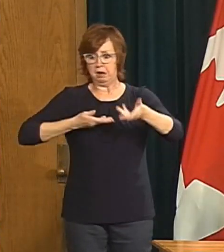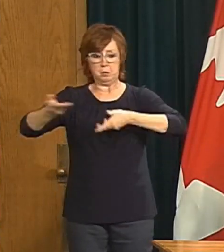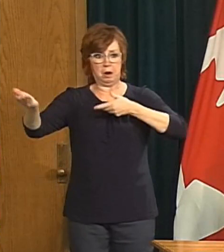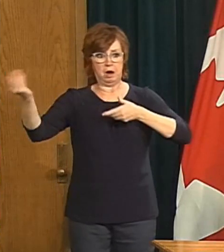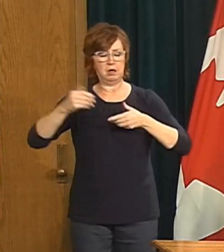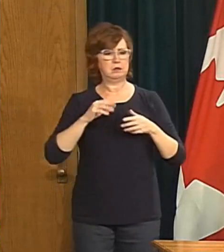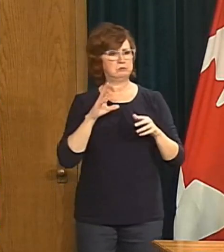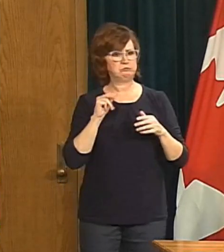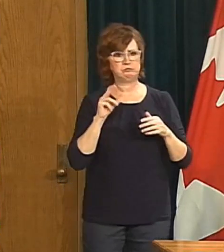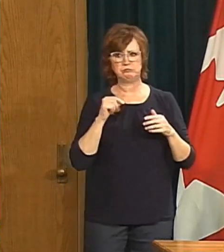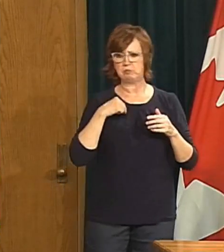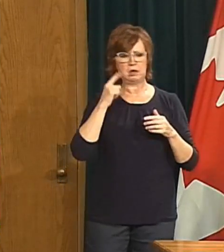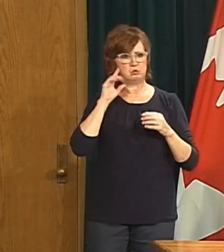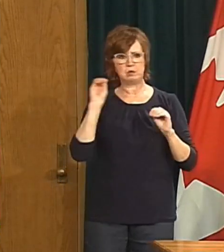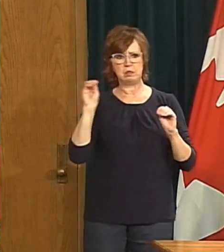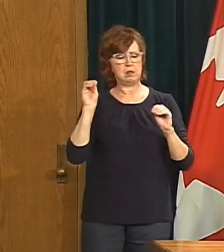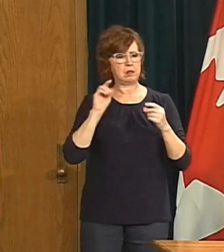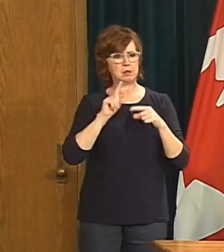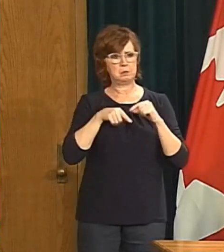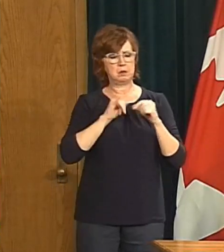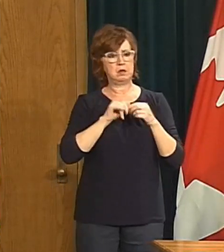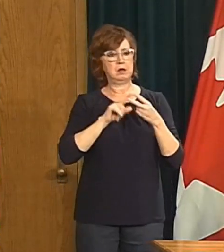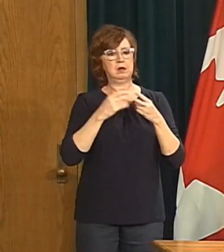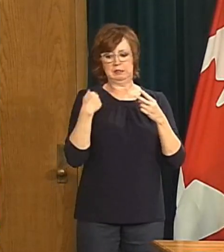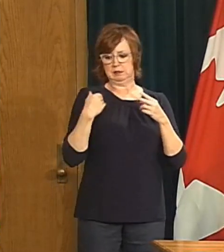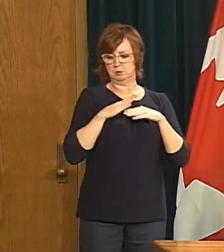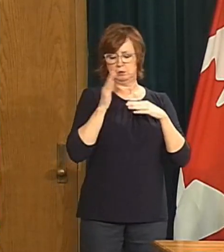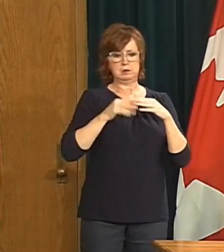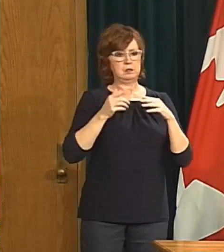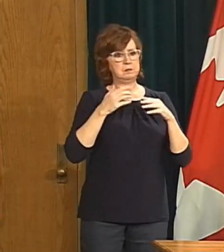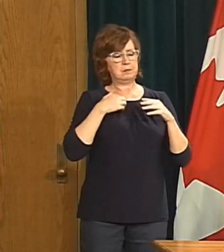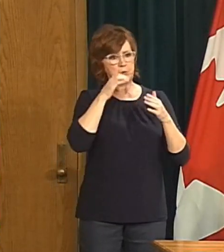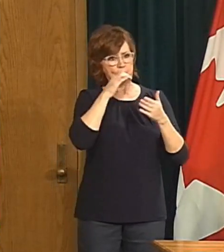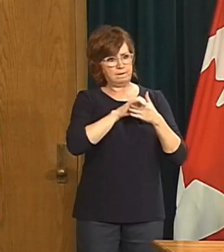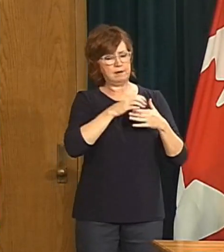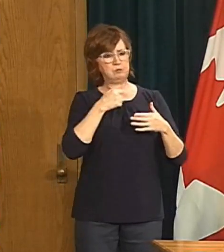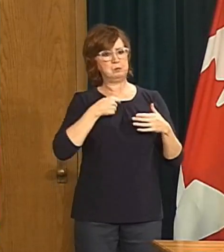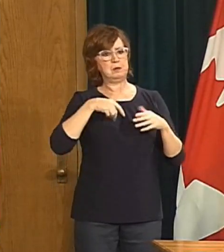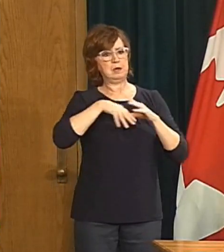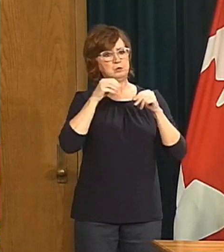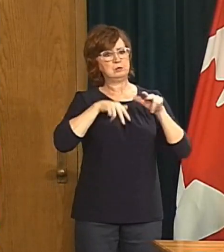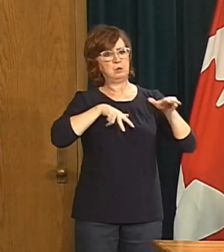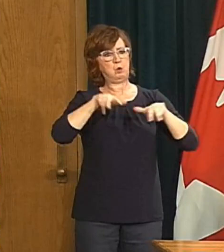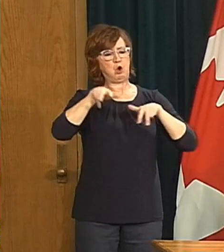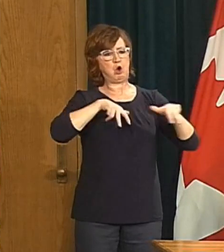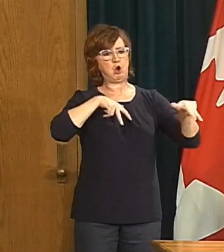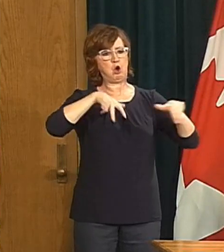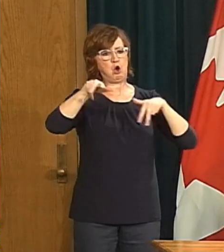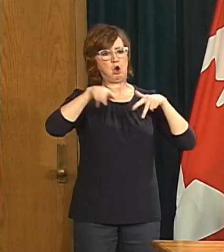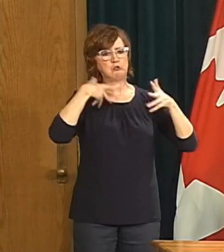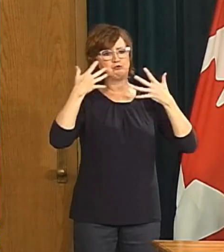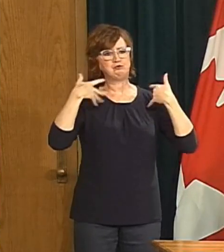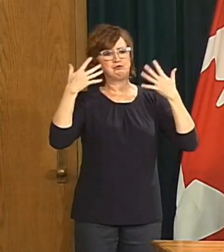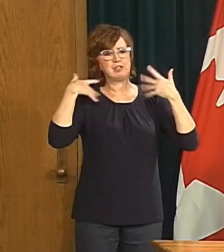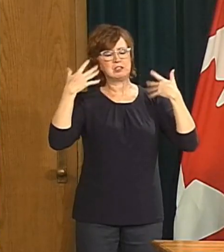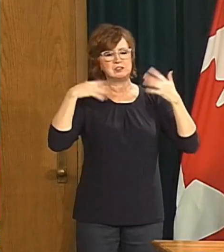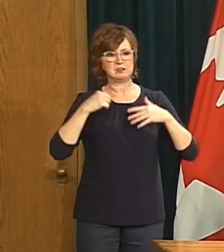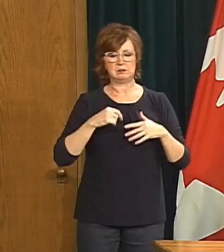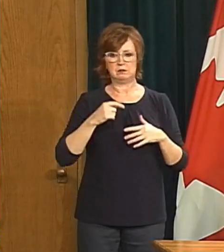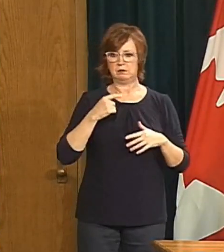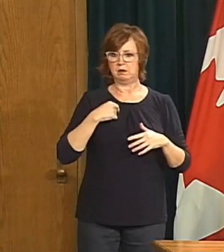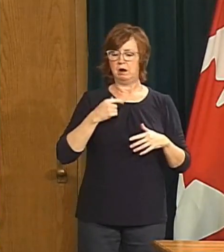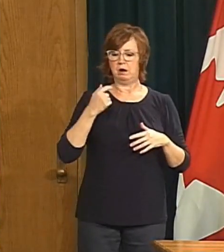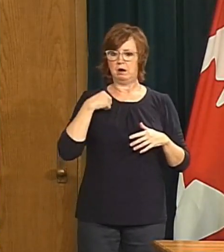on a number of walks outdoors this weekend, and I was actually pleasantly impressed